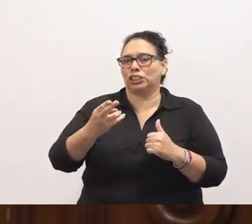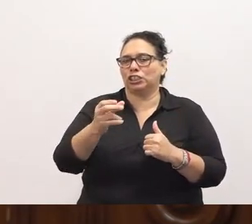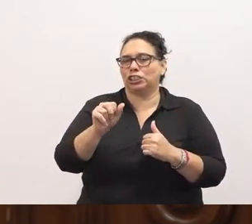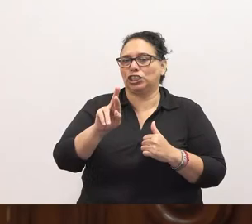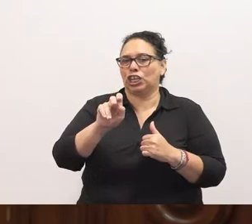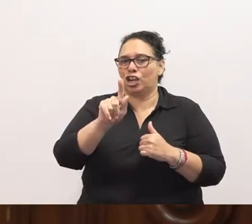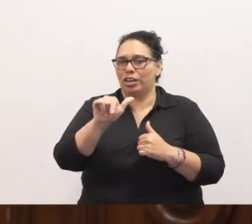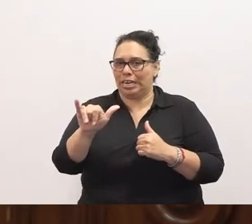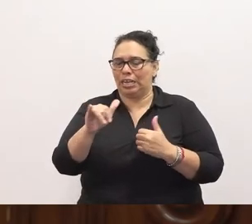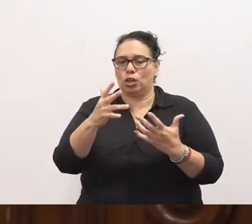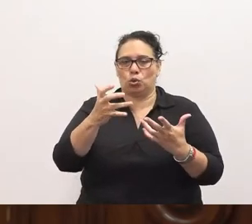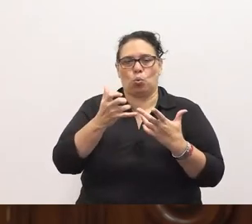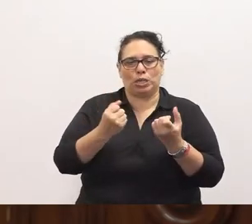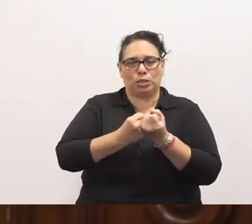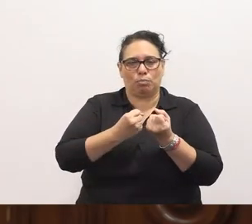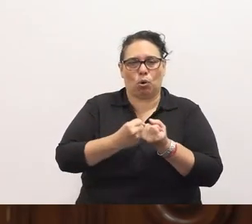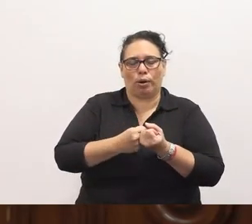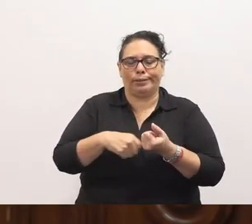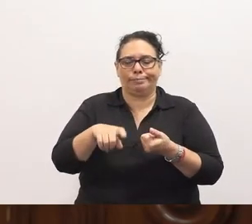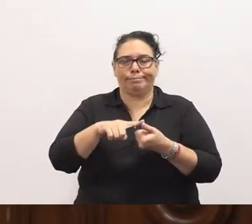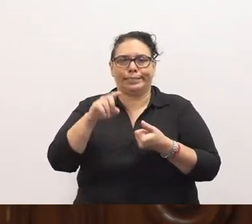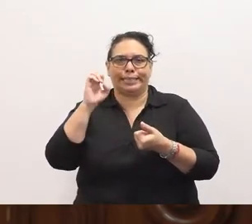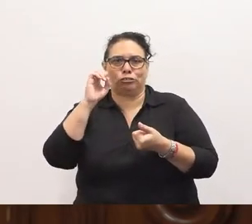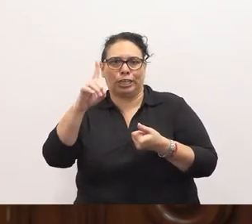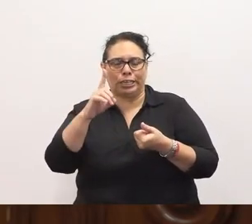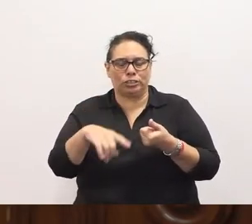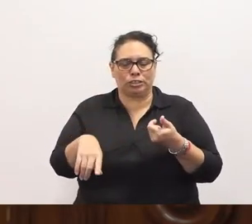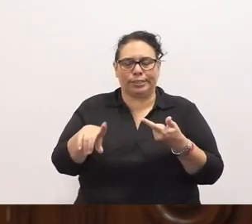different categories, you know, education or